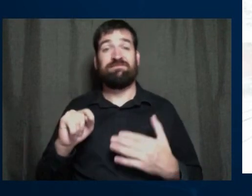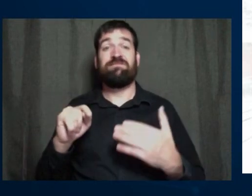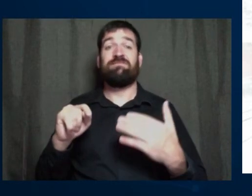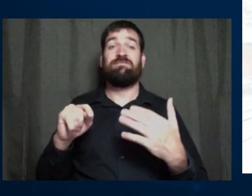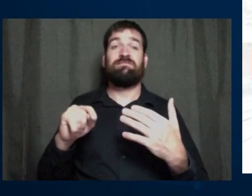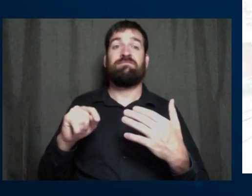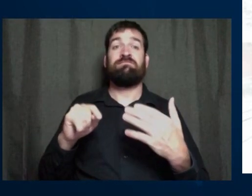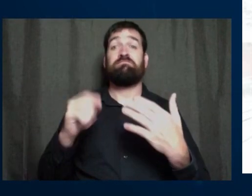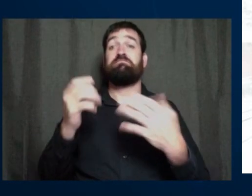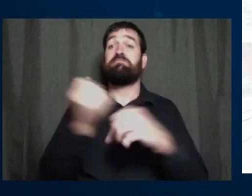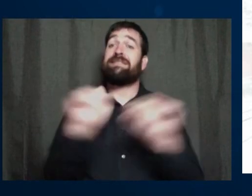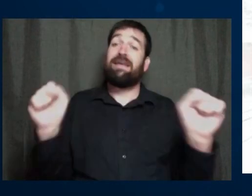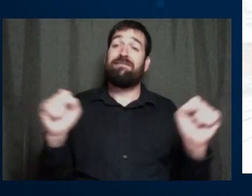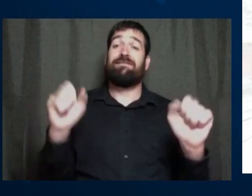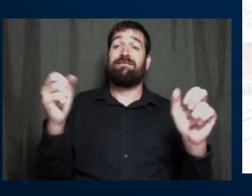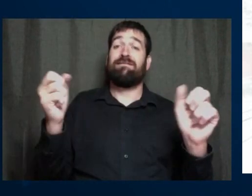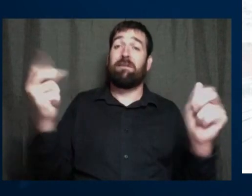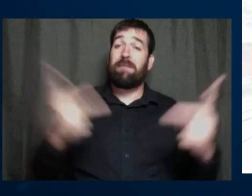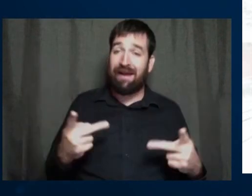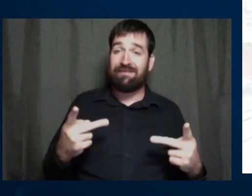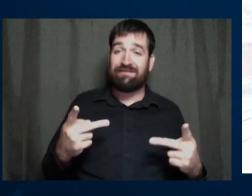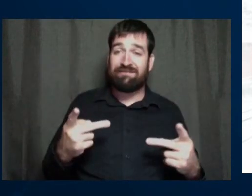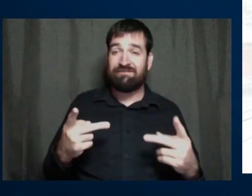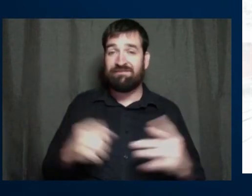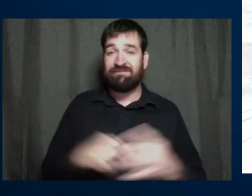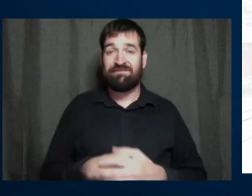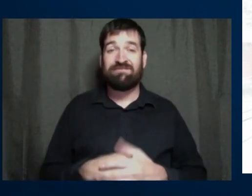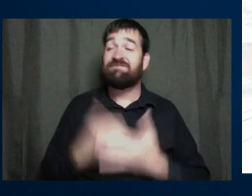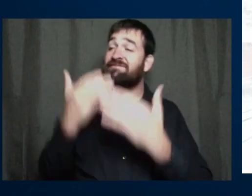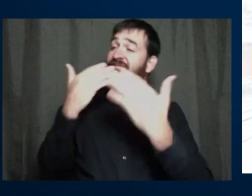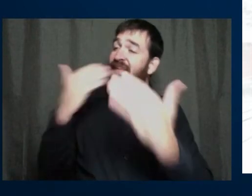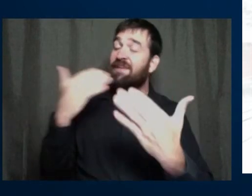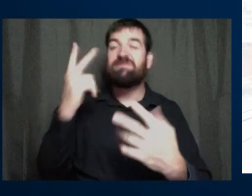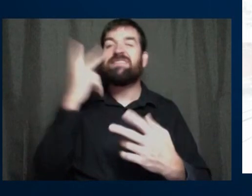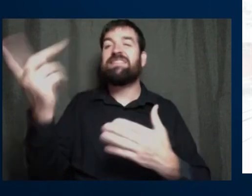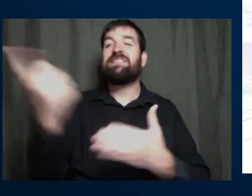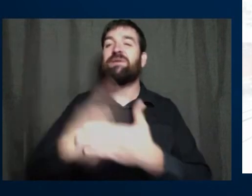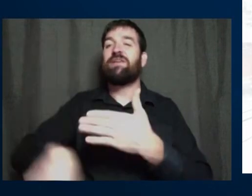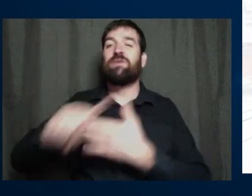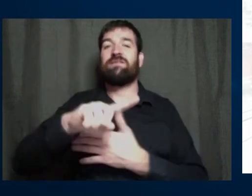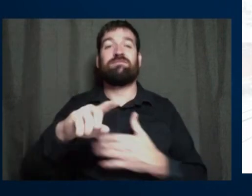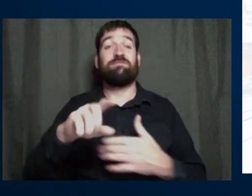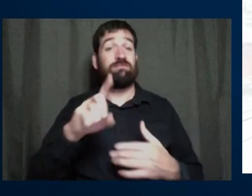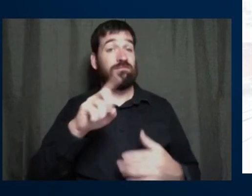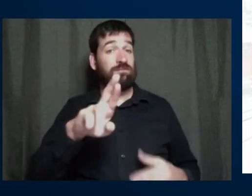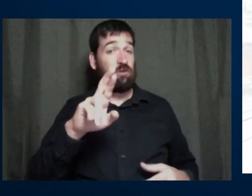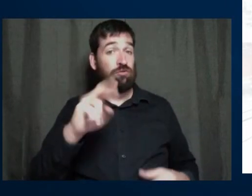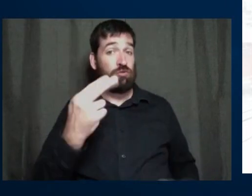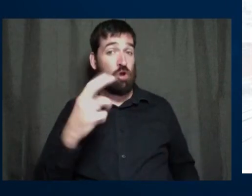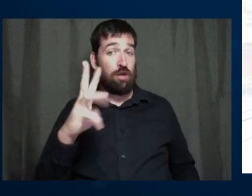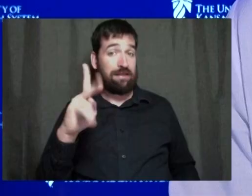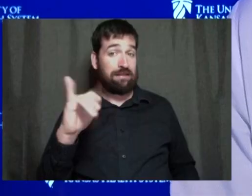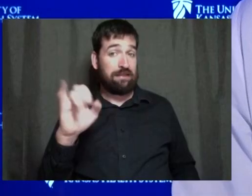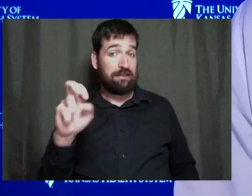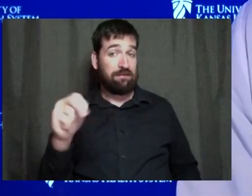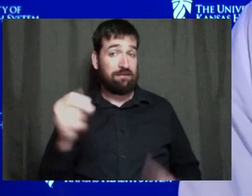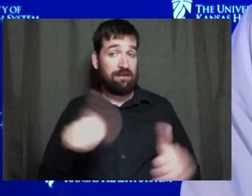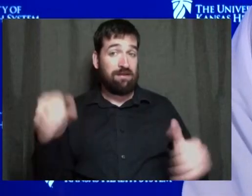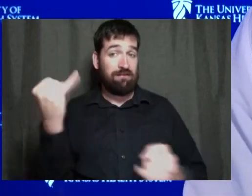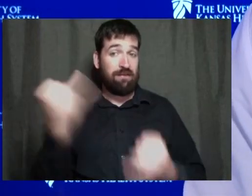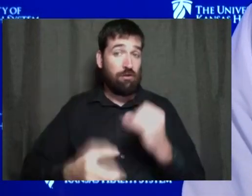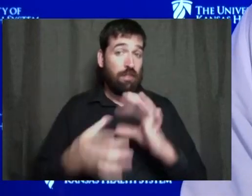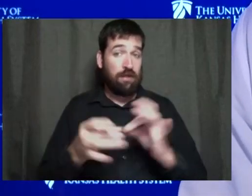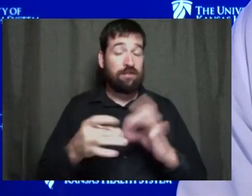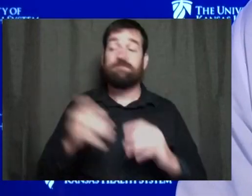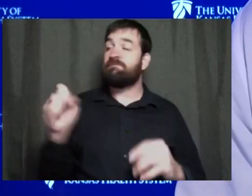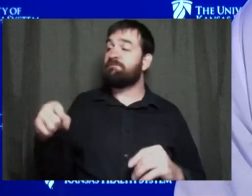and safe, Ben. Come back to us safely. See you next week. All right. Dr. Hawkinson, final thoughts as we head to the weekend? Again, I